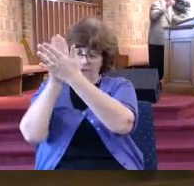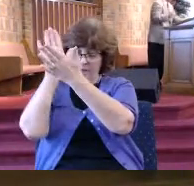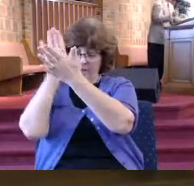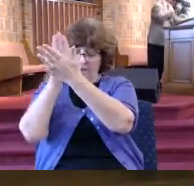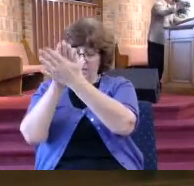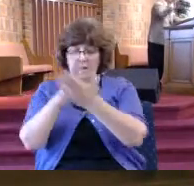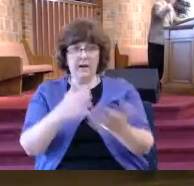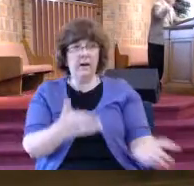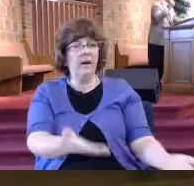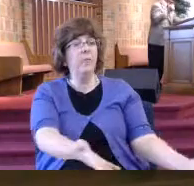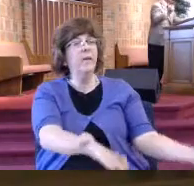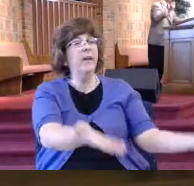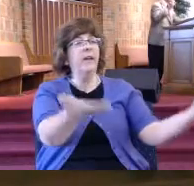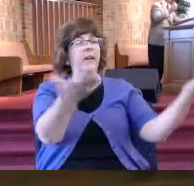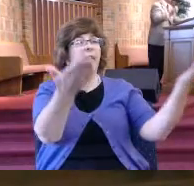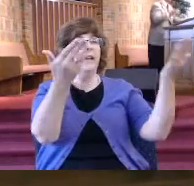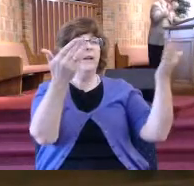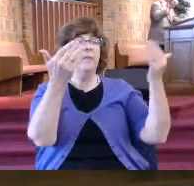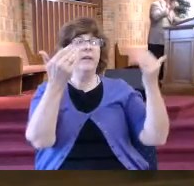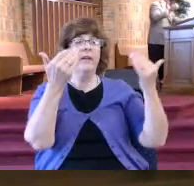foretell. Come ye